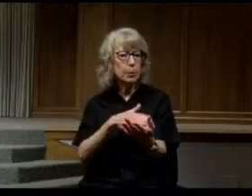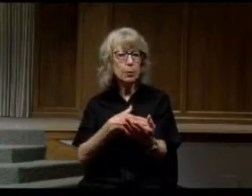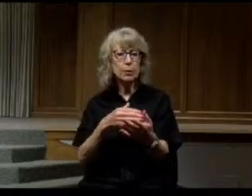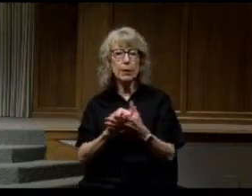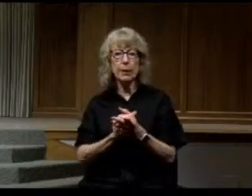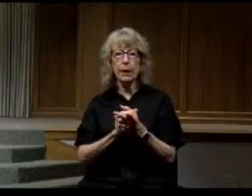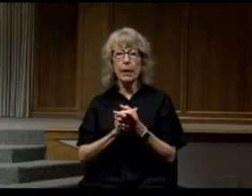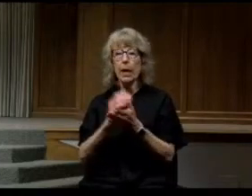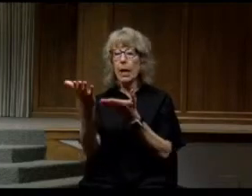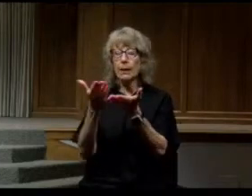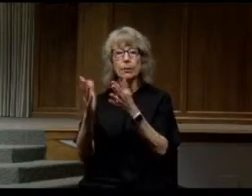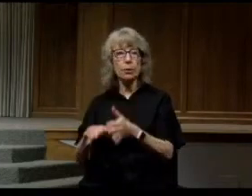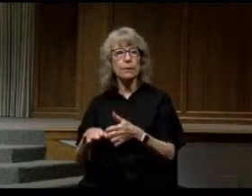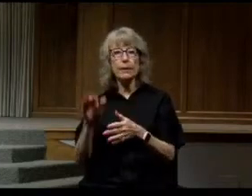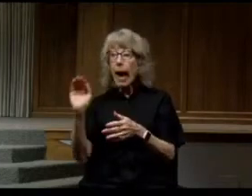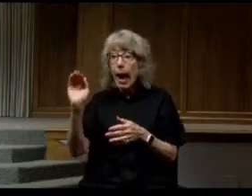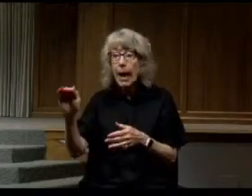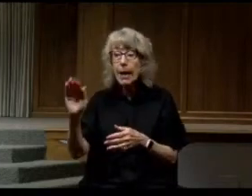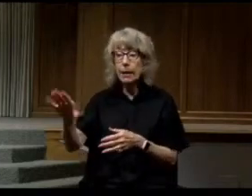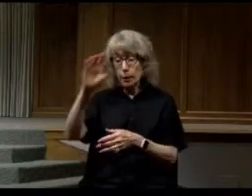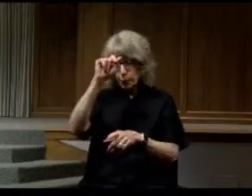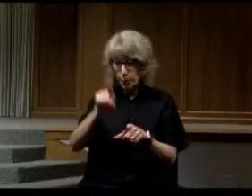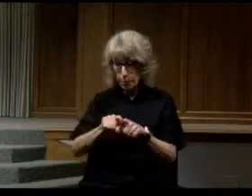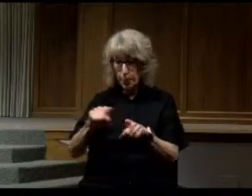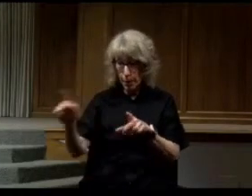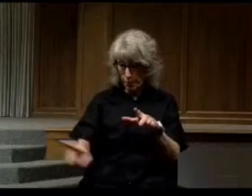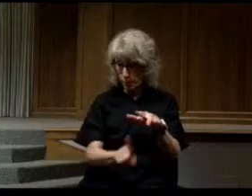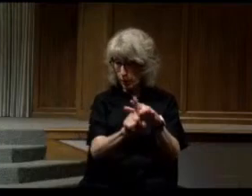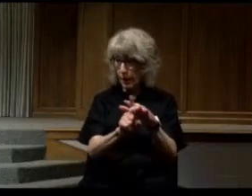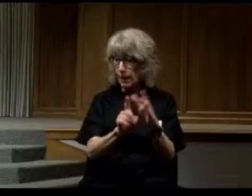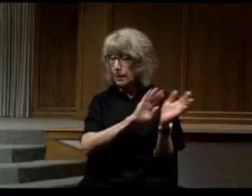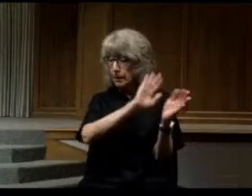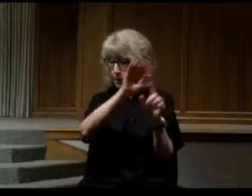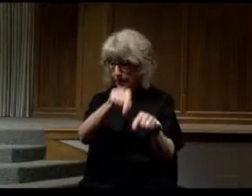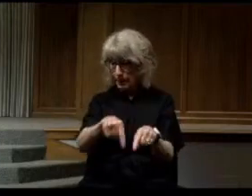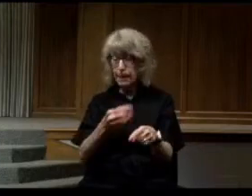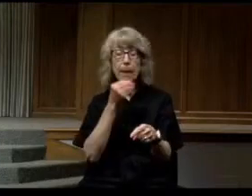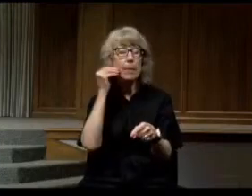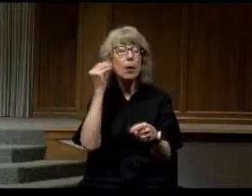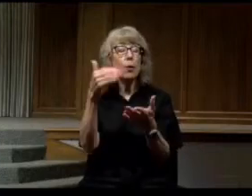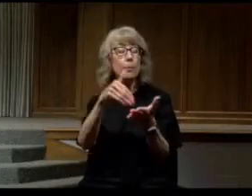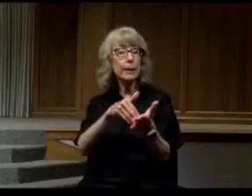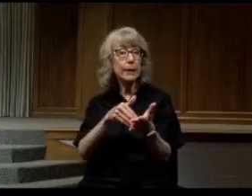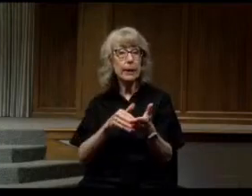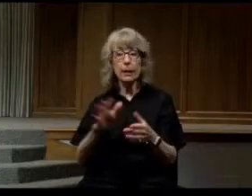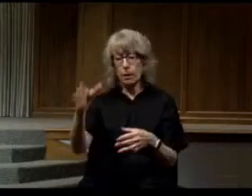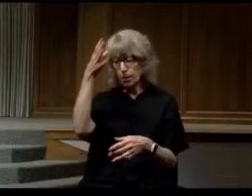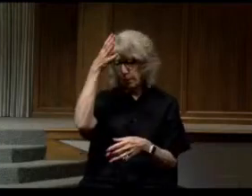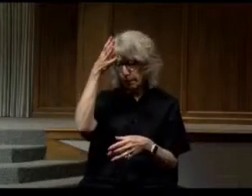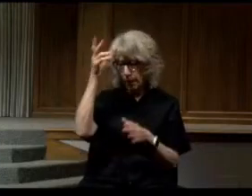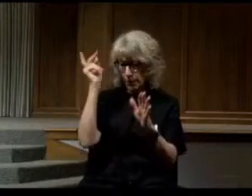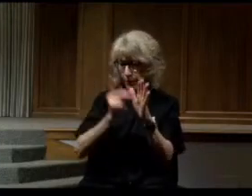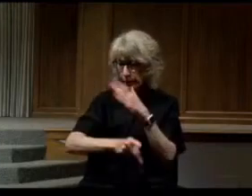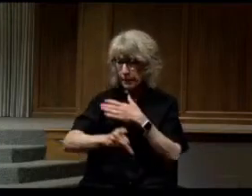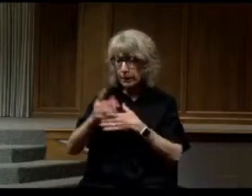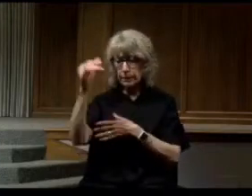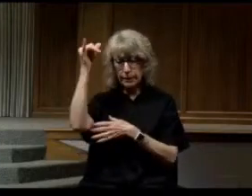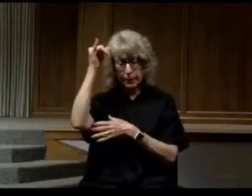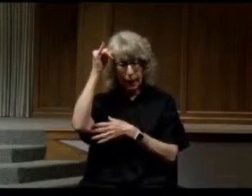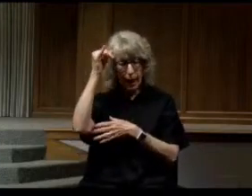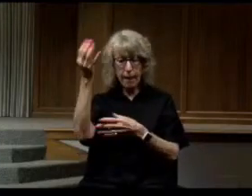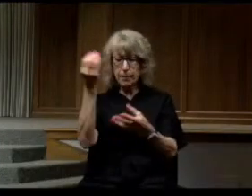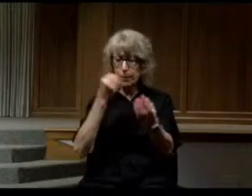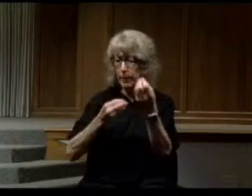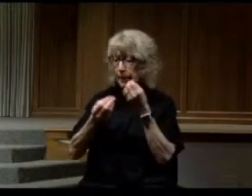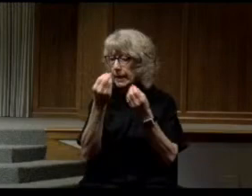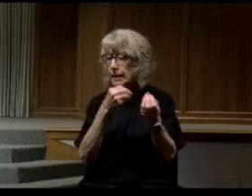"and your father's killed the fattened calf because he has him back safe and sound." The older brother became angry and refused to go in,